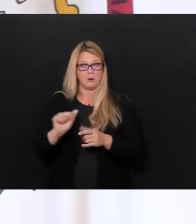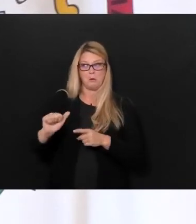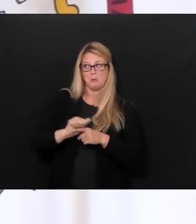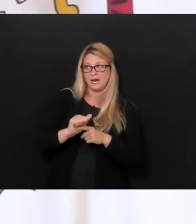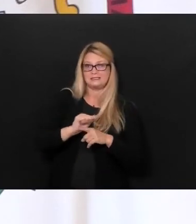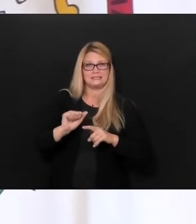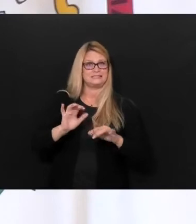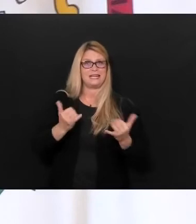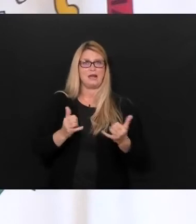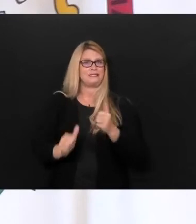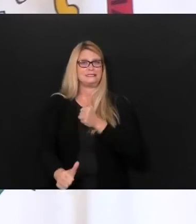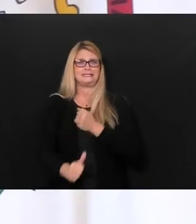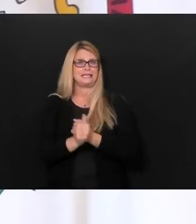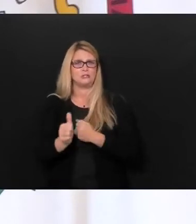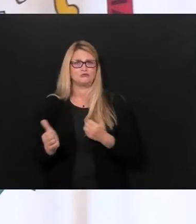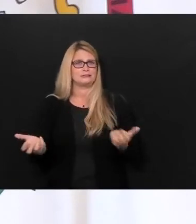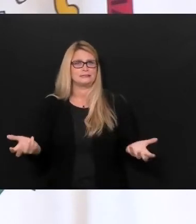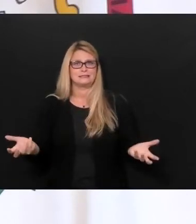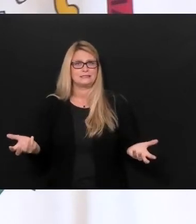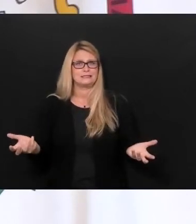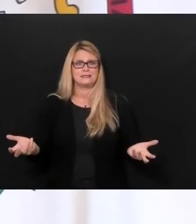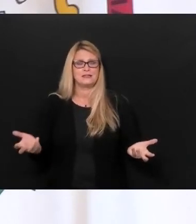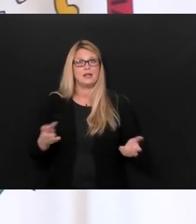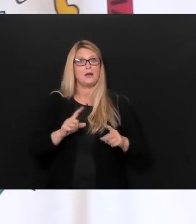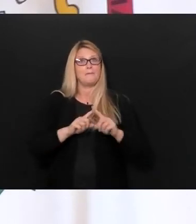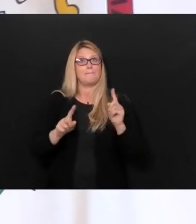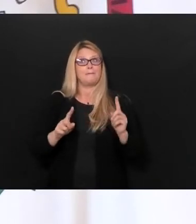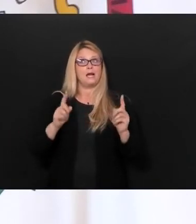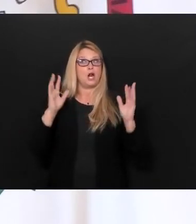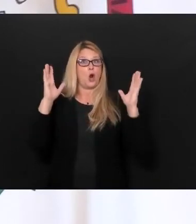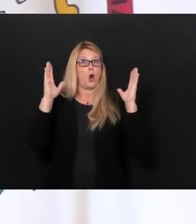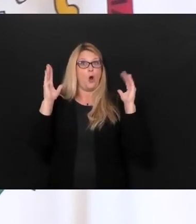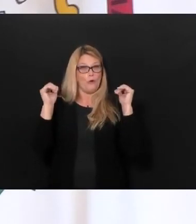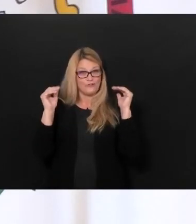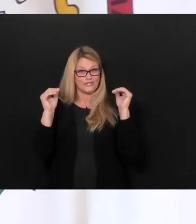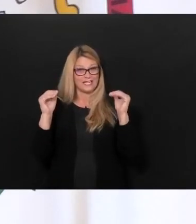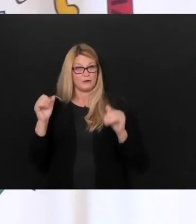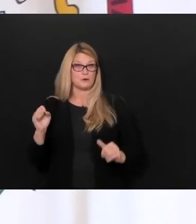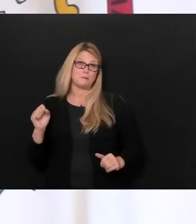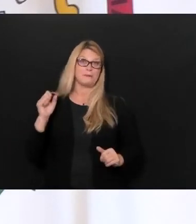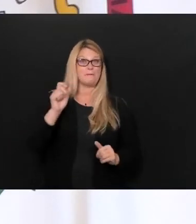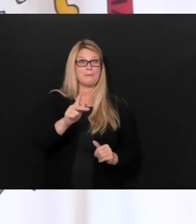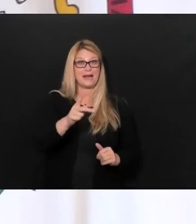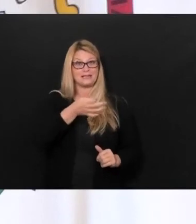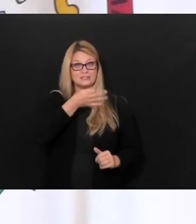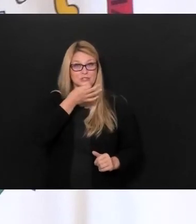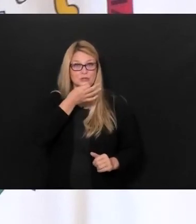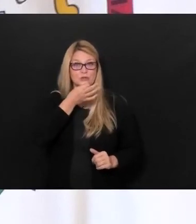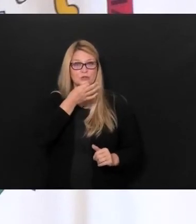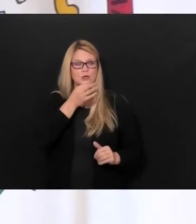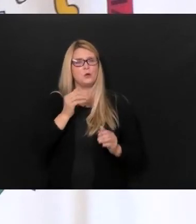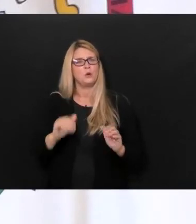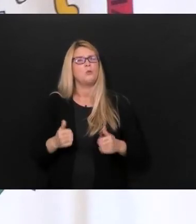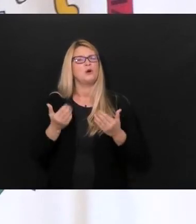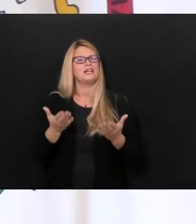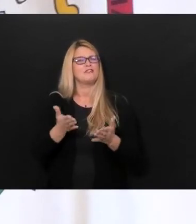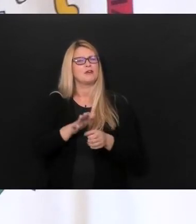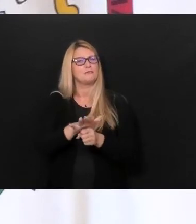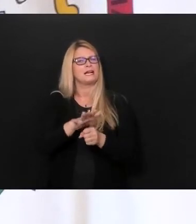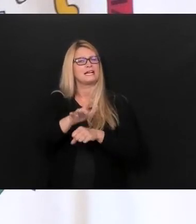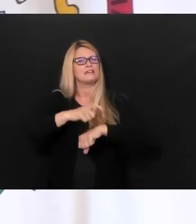dangerous. But when we bring them back, and hopefully we'll be able to bring them back real soon, we'll give them time to